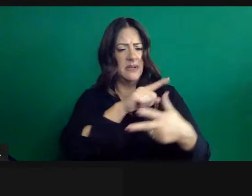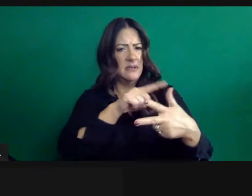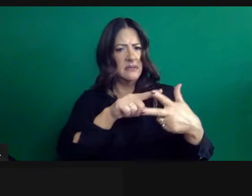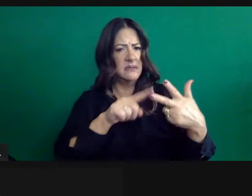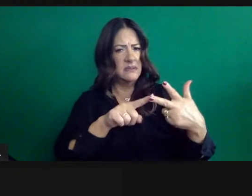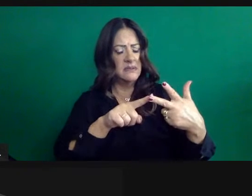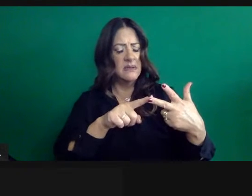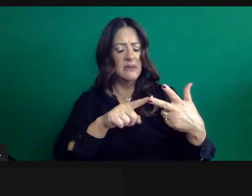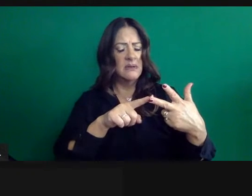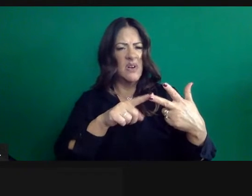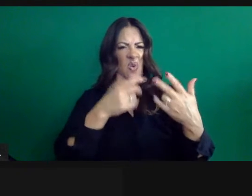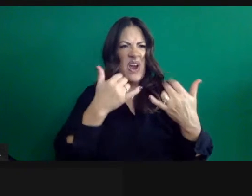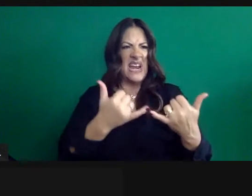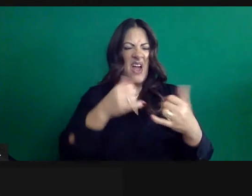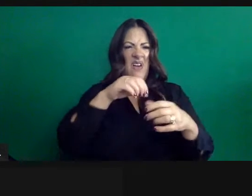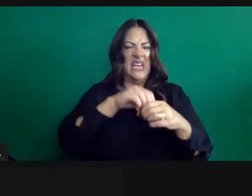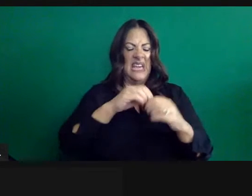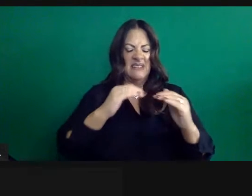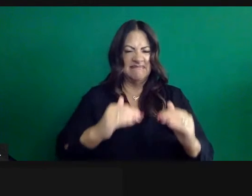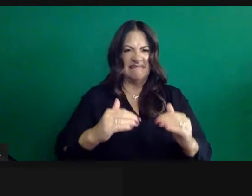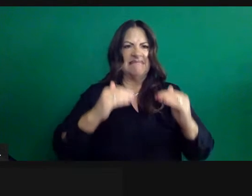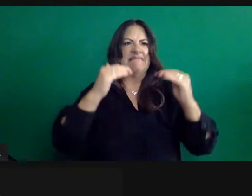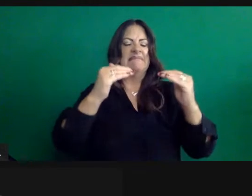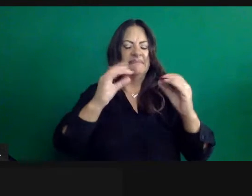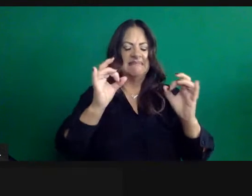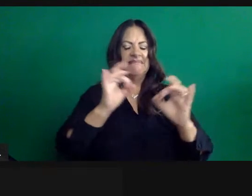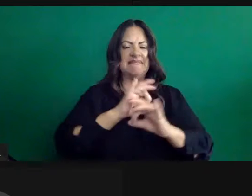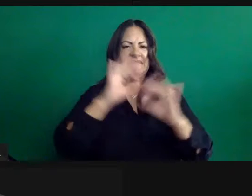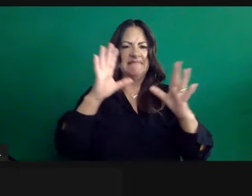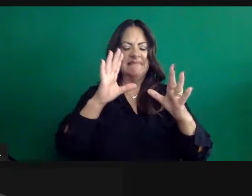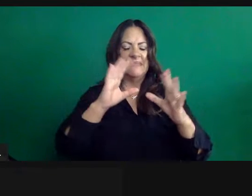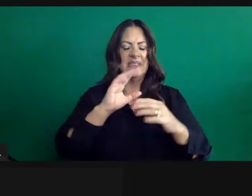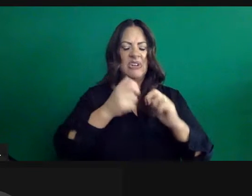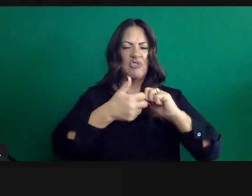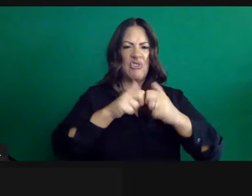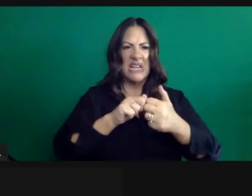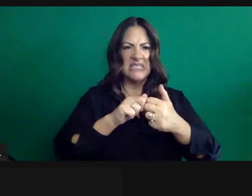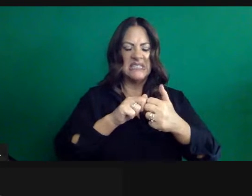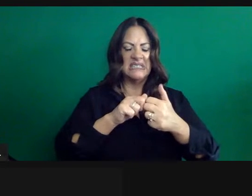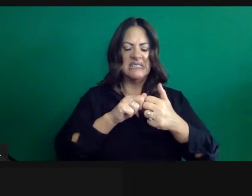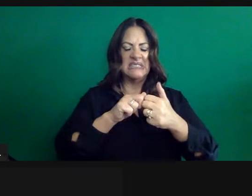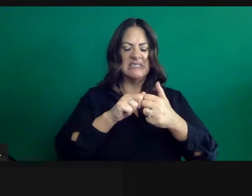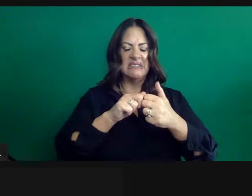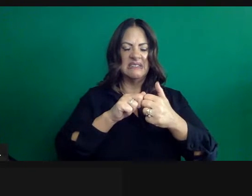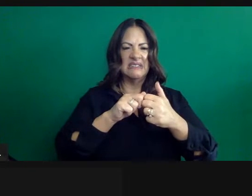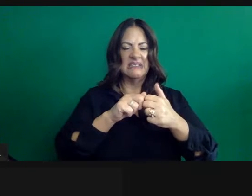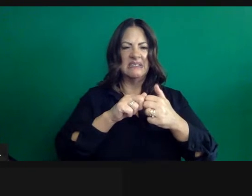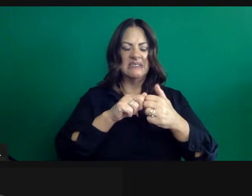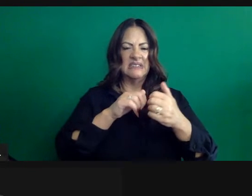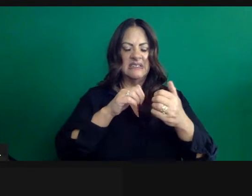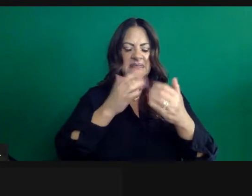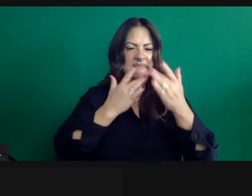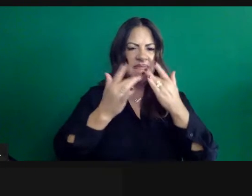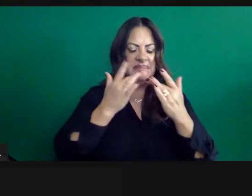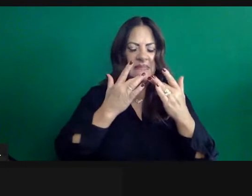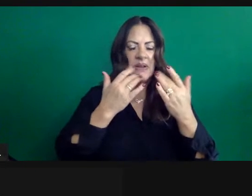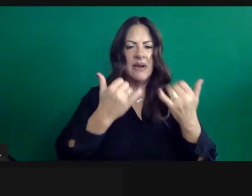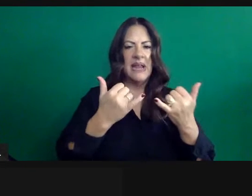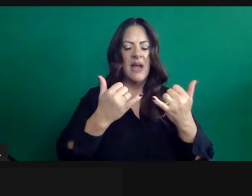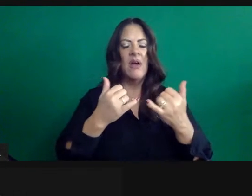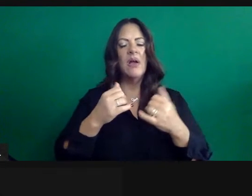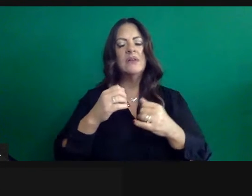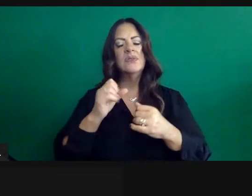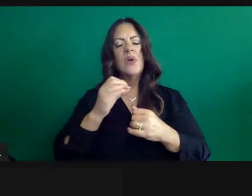officials that they were in crisis care standards. And I'm wondering what that current number is, how many total have informed the